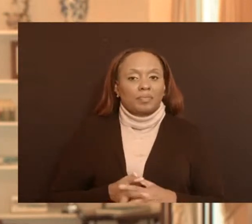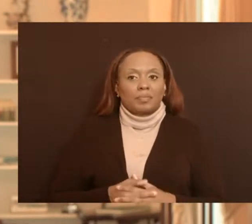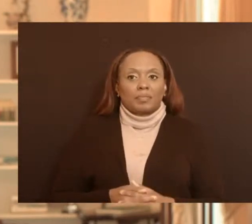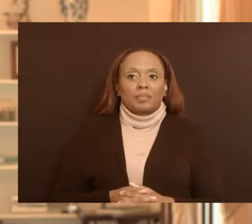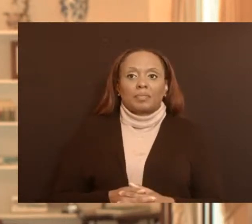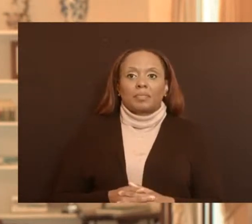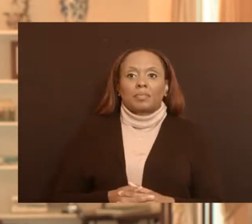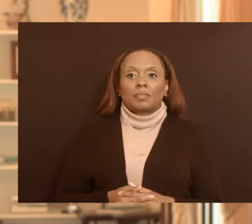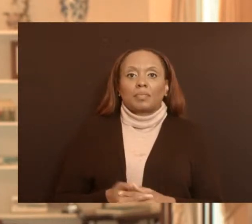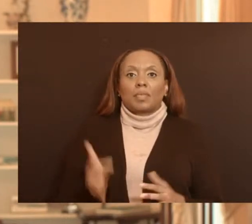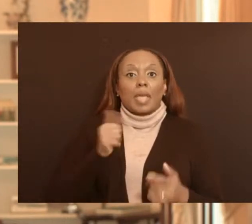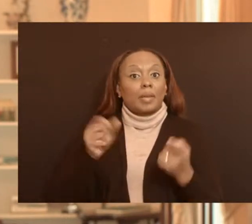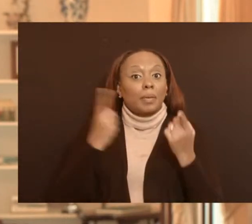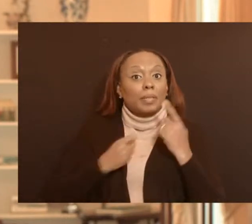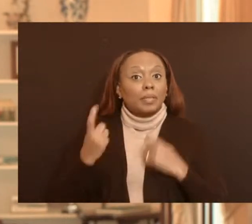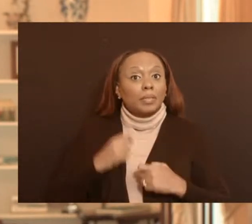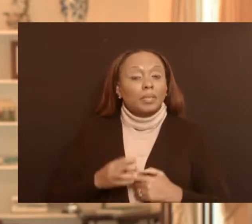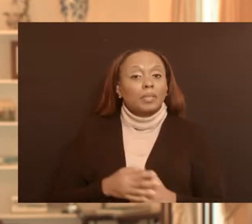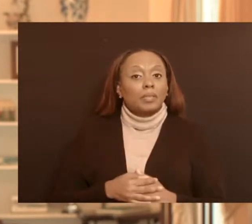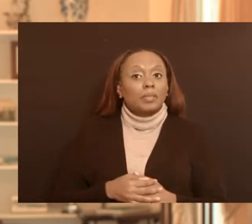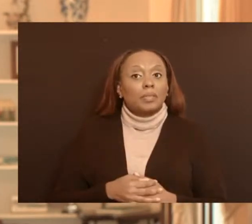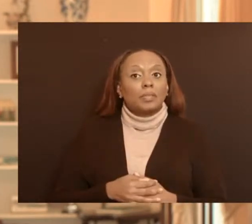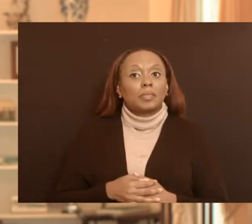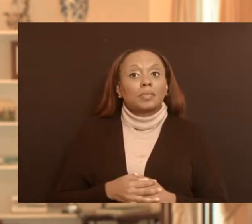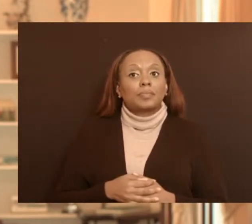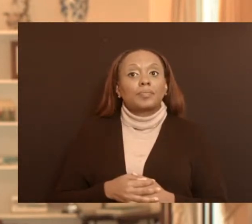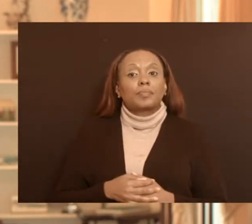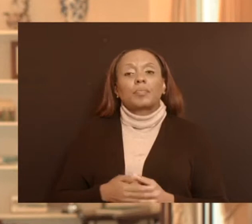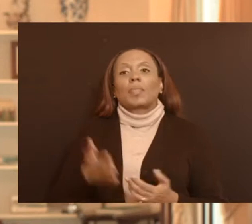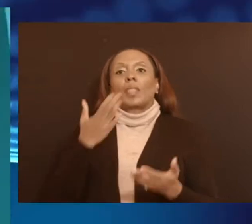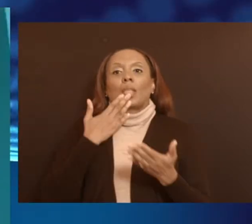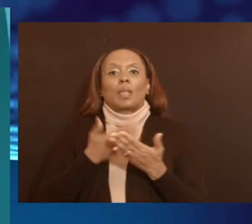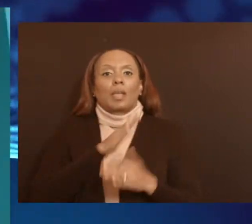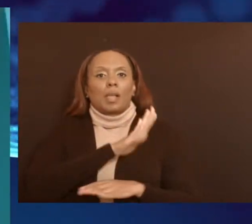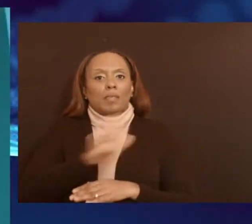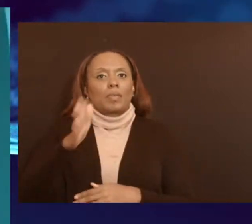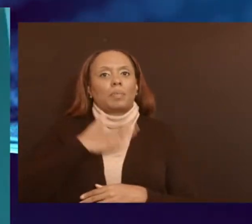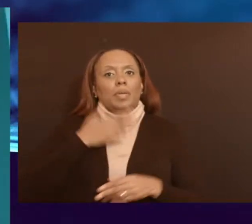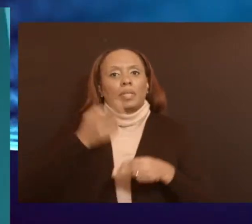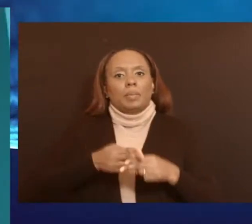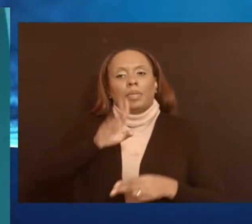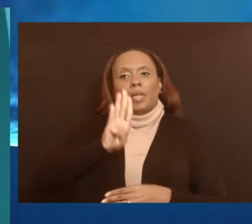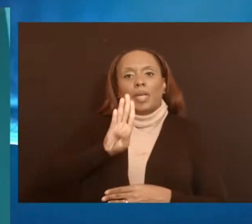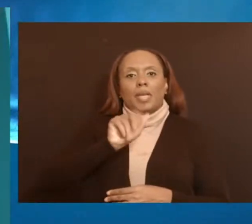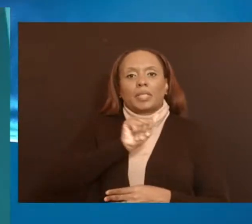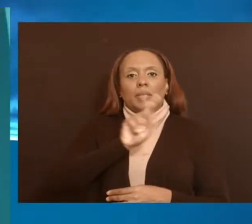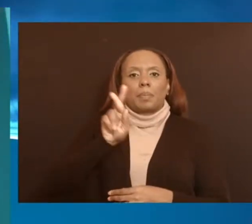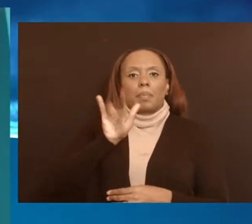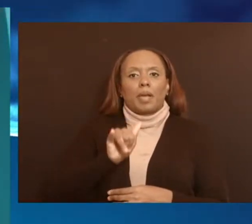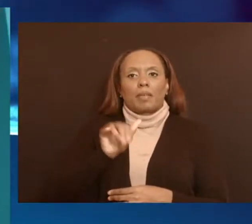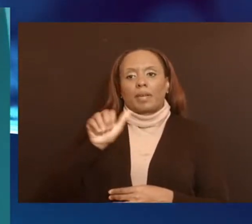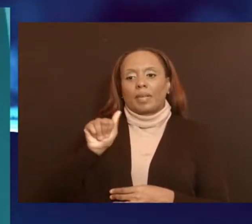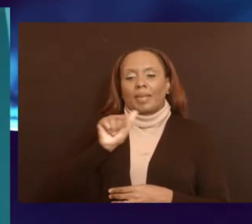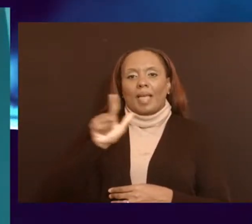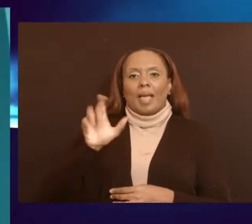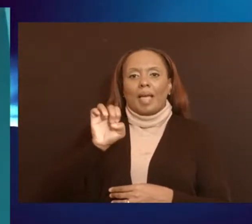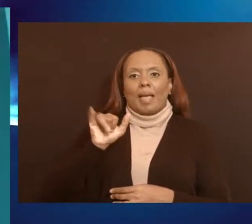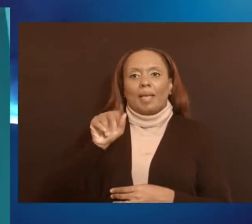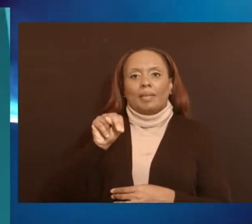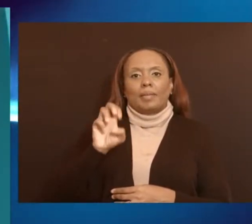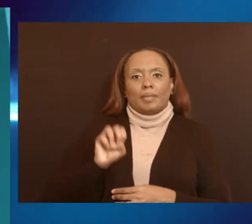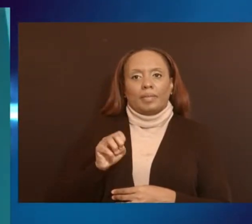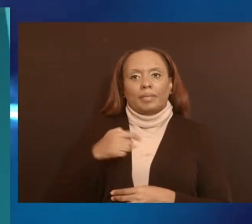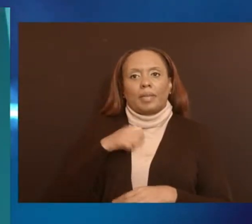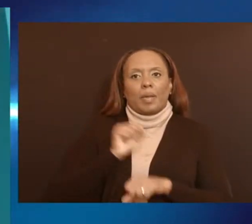Are there any questions? Good afternoon. This is Barry Allen from The Nation. I have 2 questions for the Chief Medical Officer,